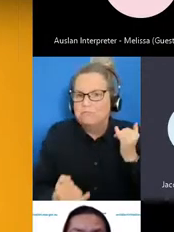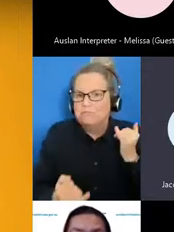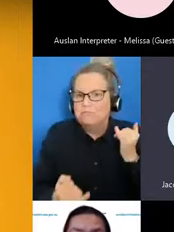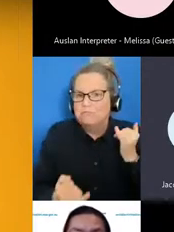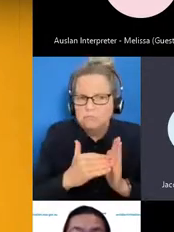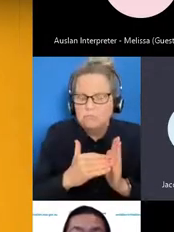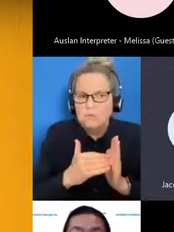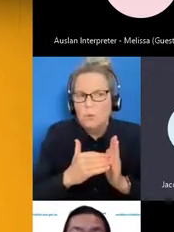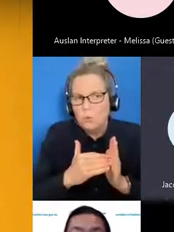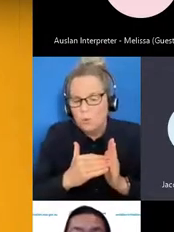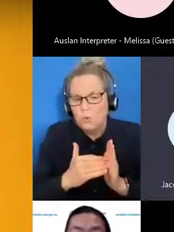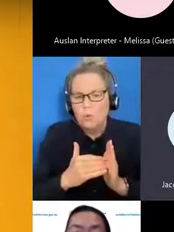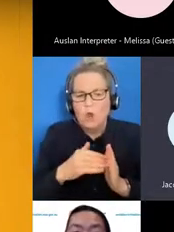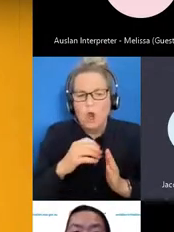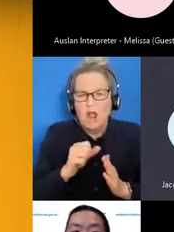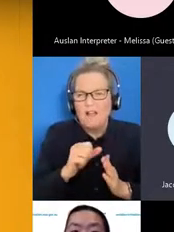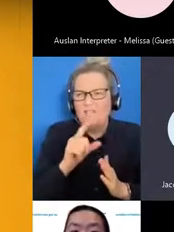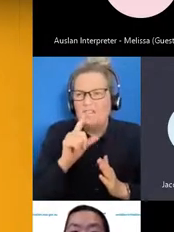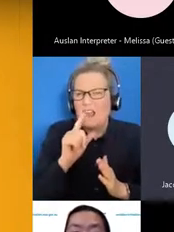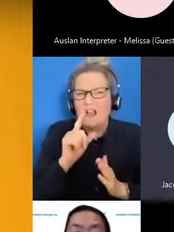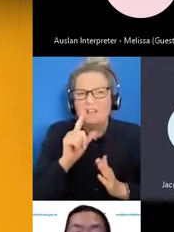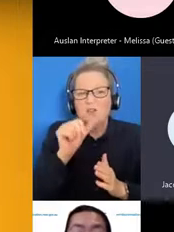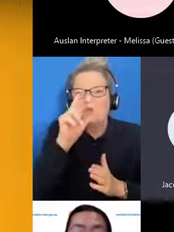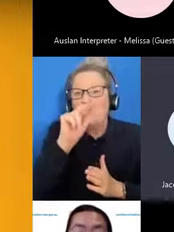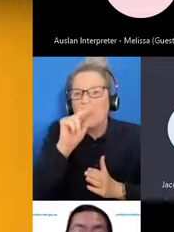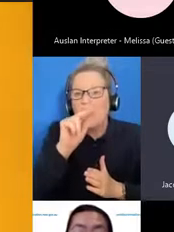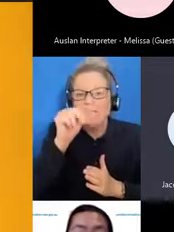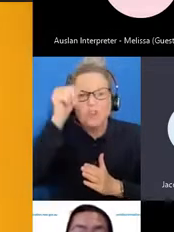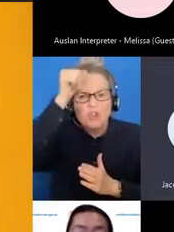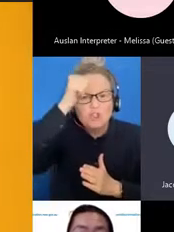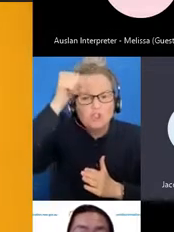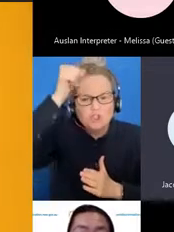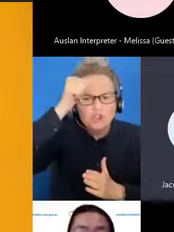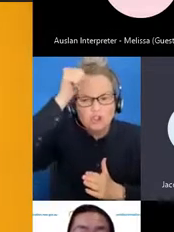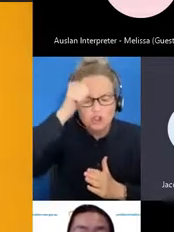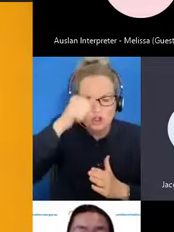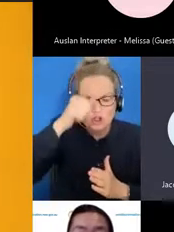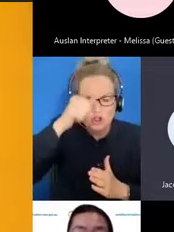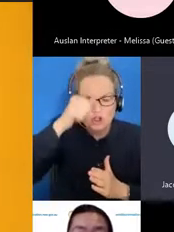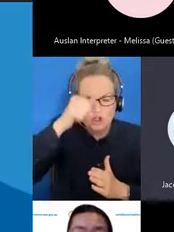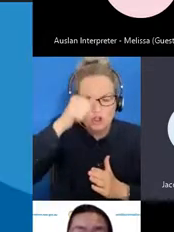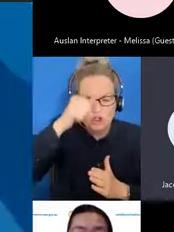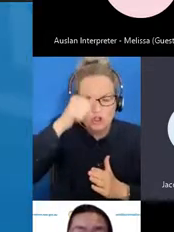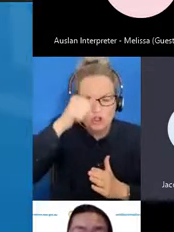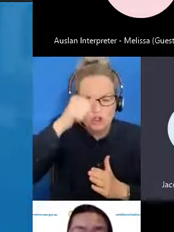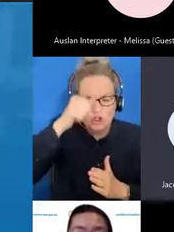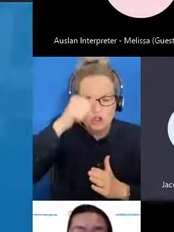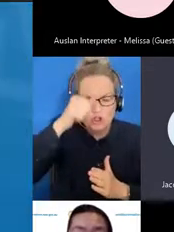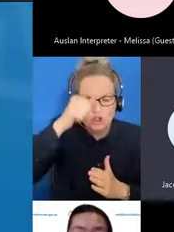years after 12 lots of brain surgery, I developed multiple sclerosis.